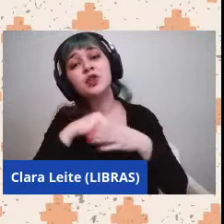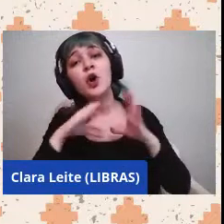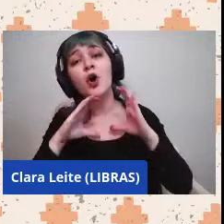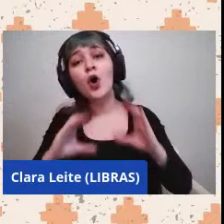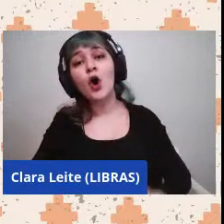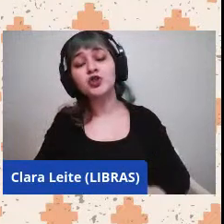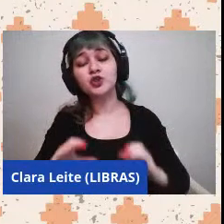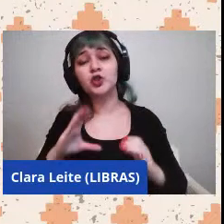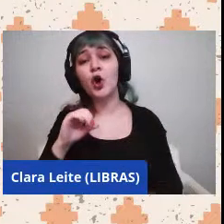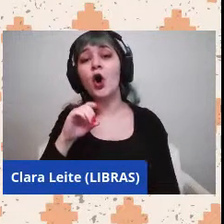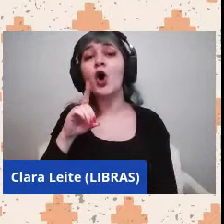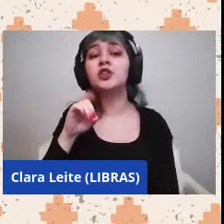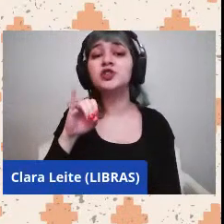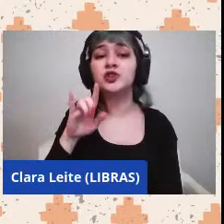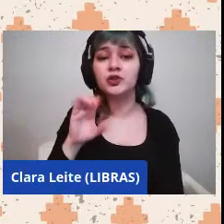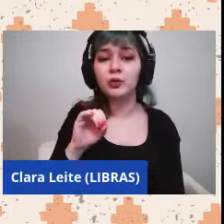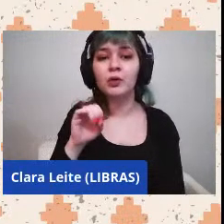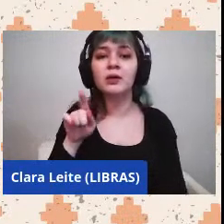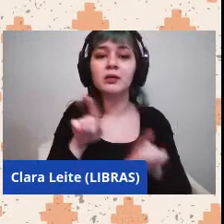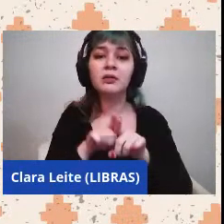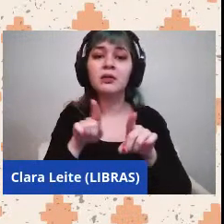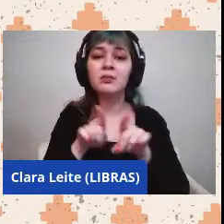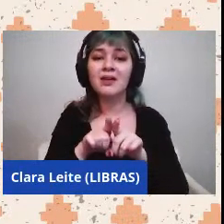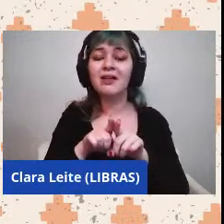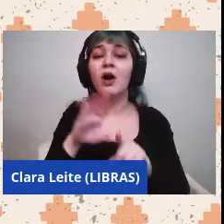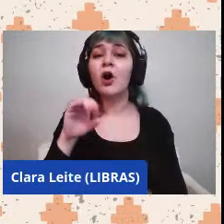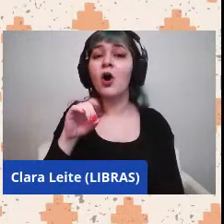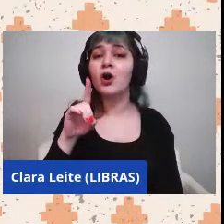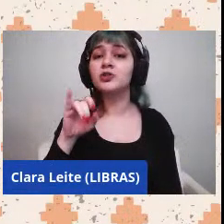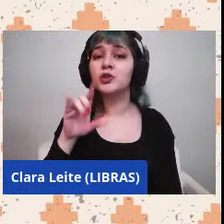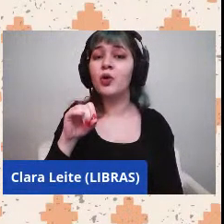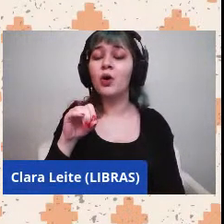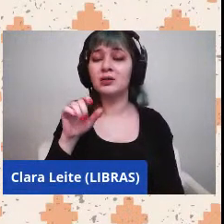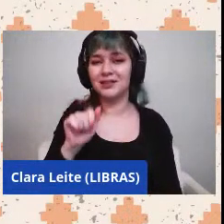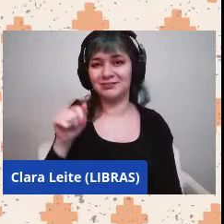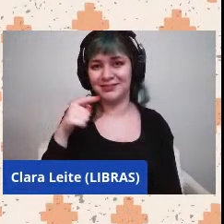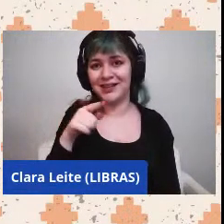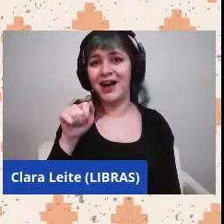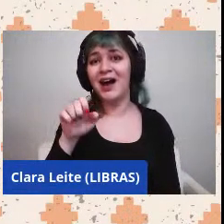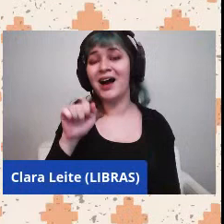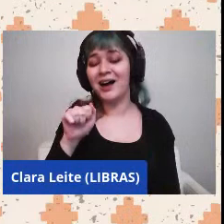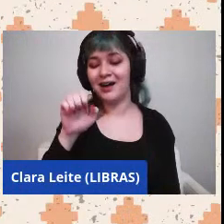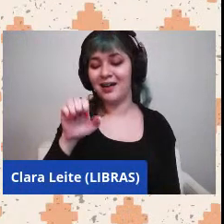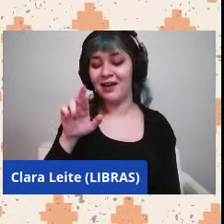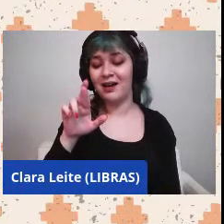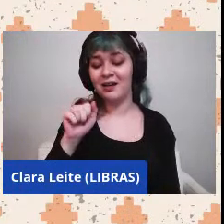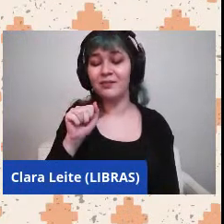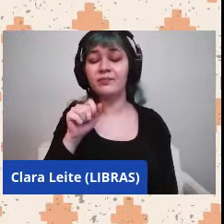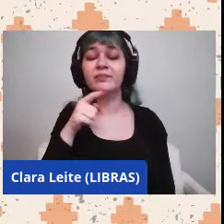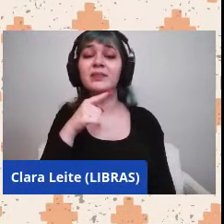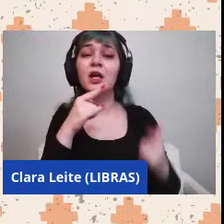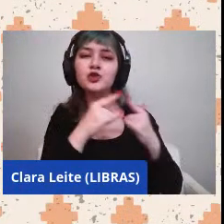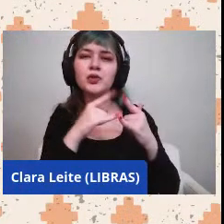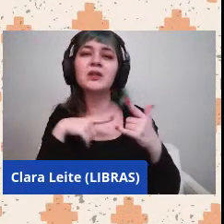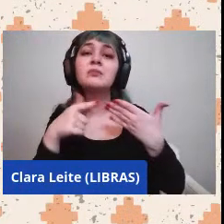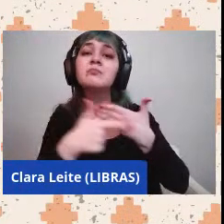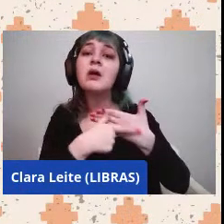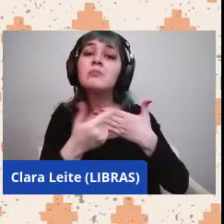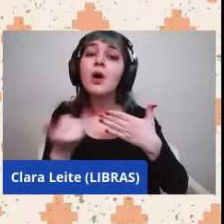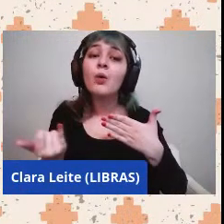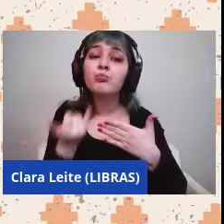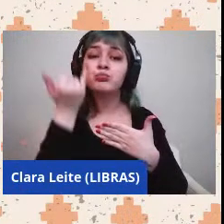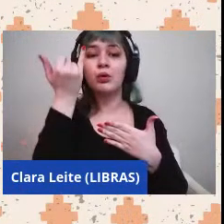including AERA's ethics code. Institutions have a very significant role